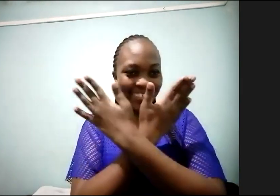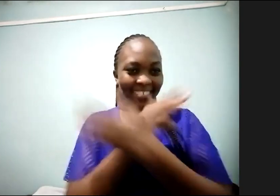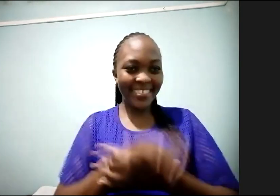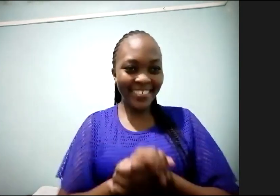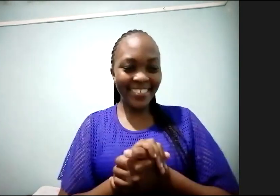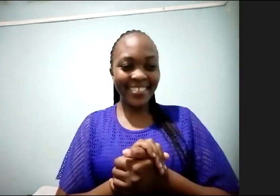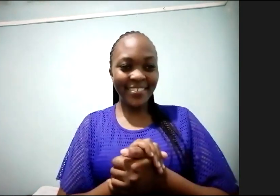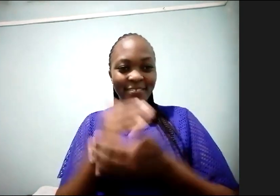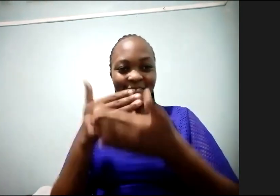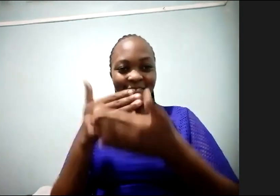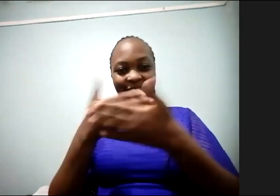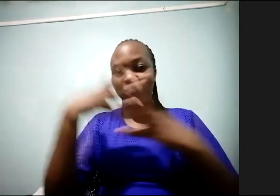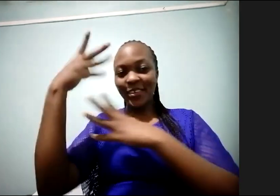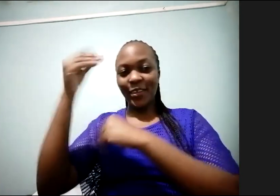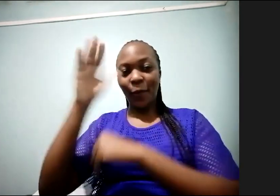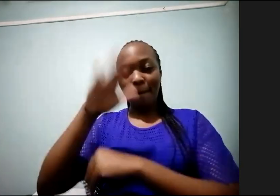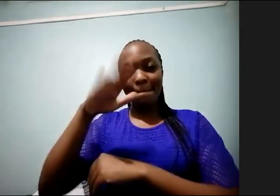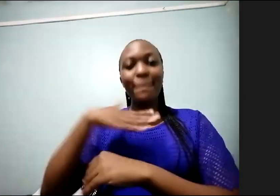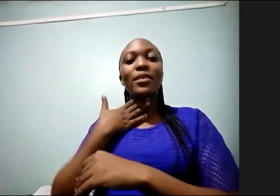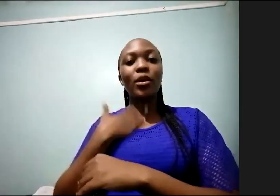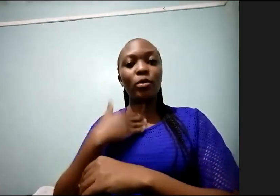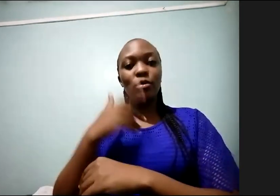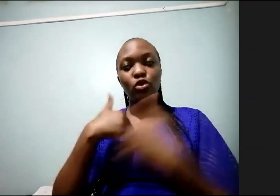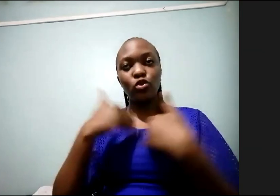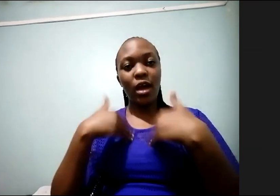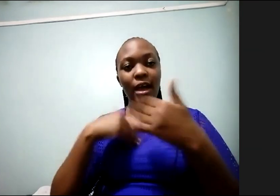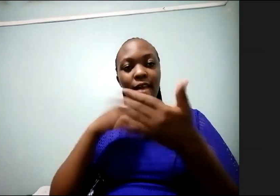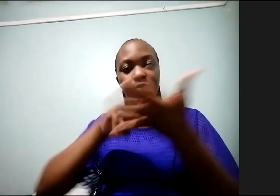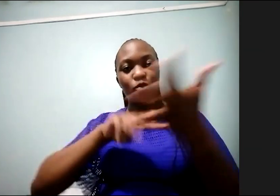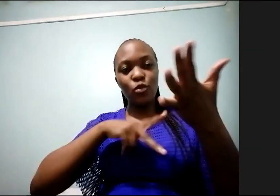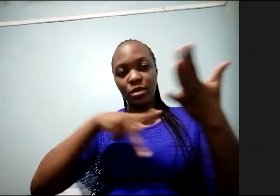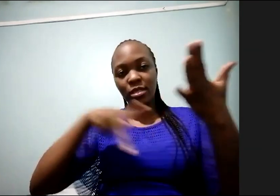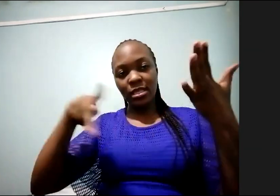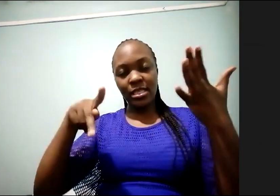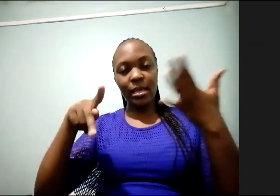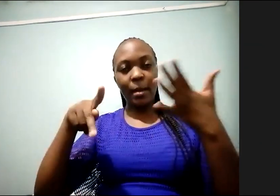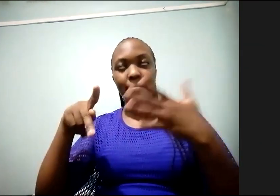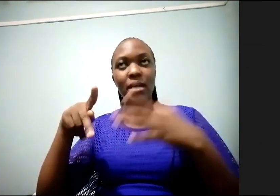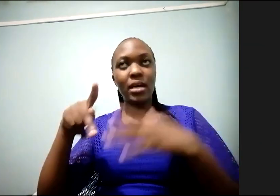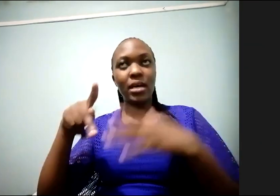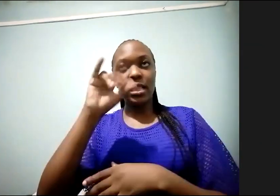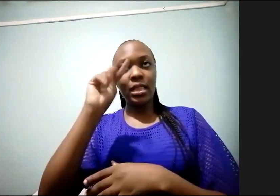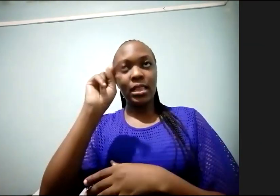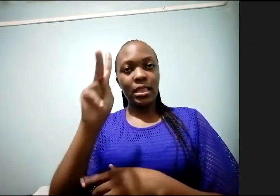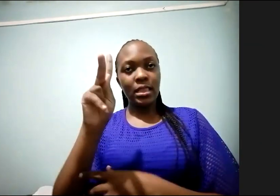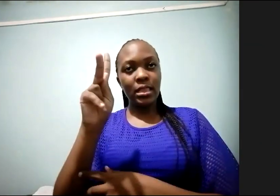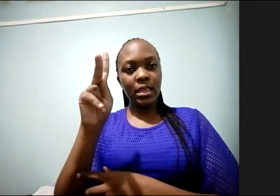Yes, Betty. I would wish to get the WhatsApp link. I heard something about a WhatsApp